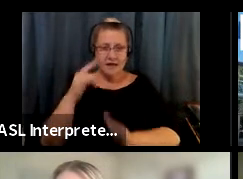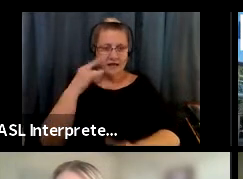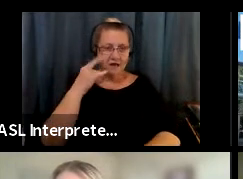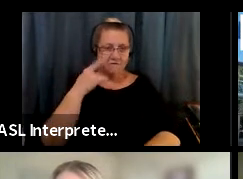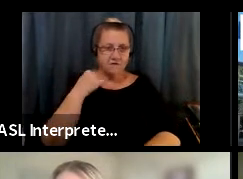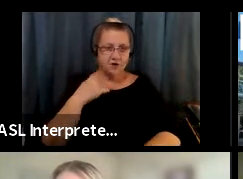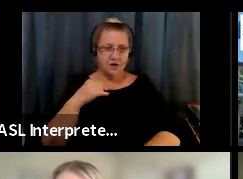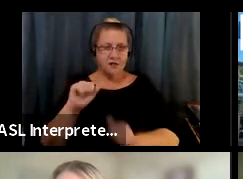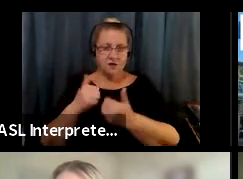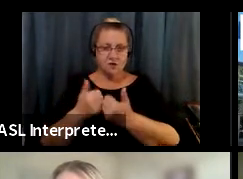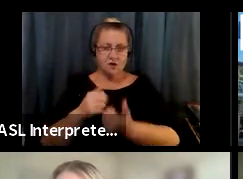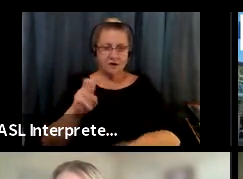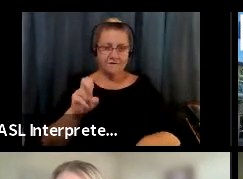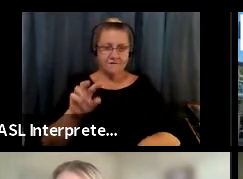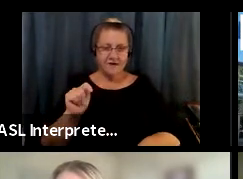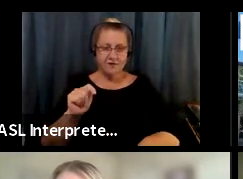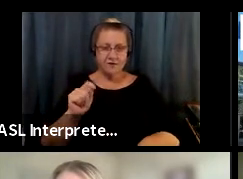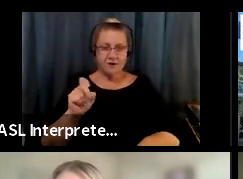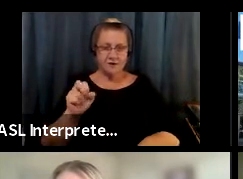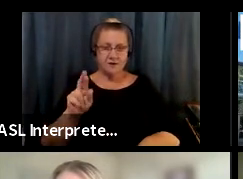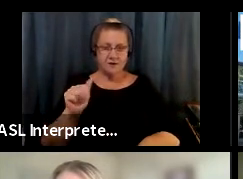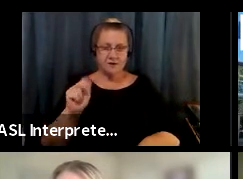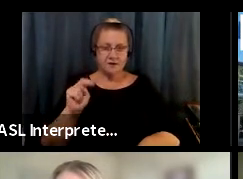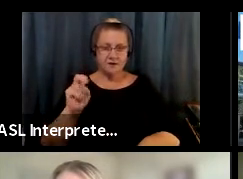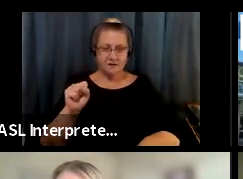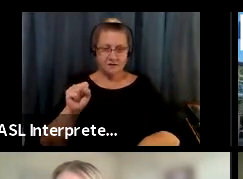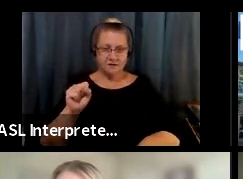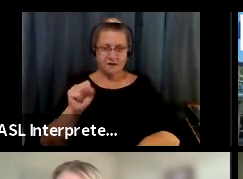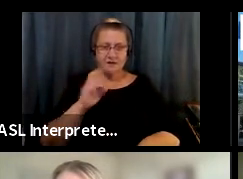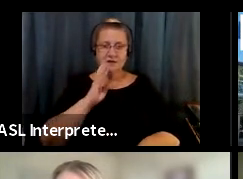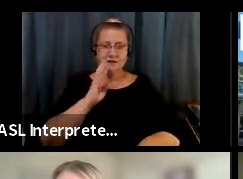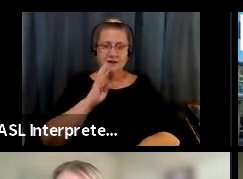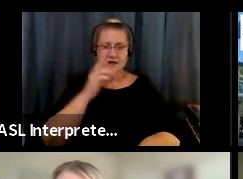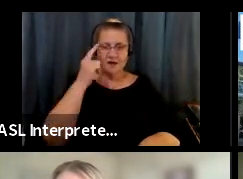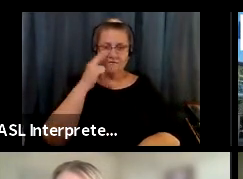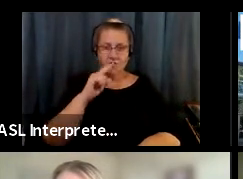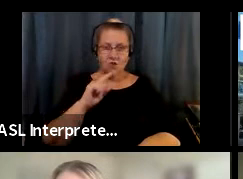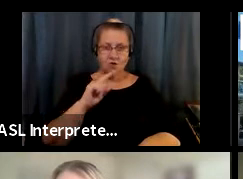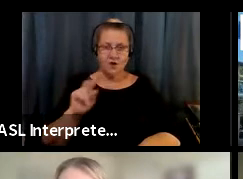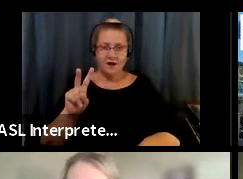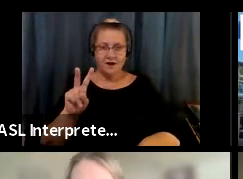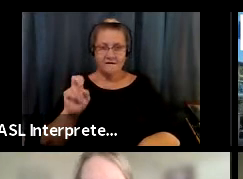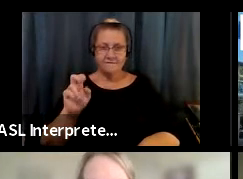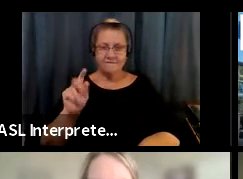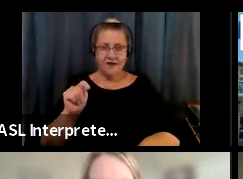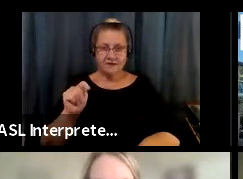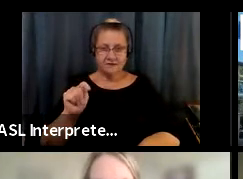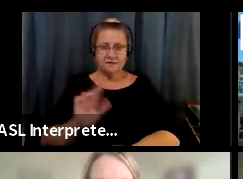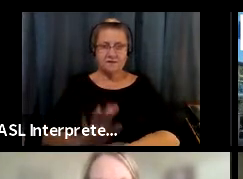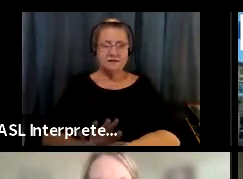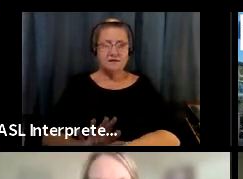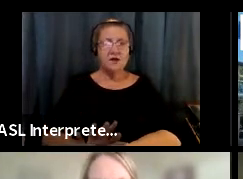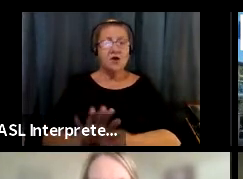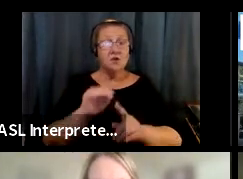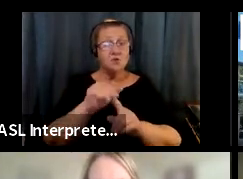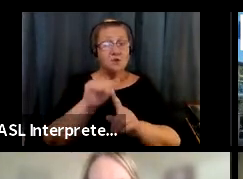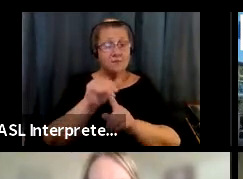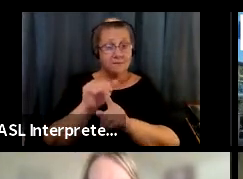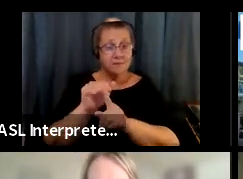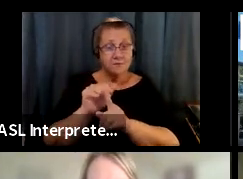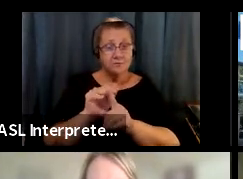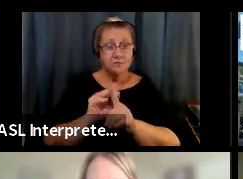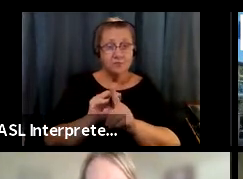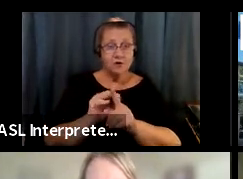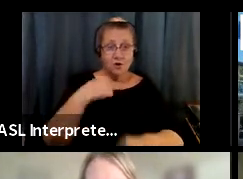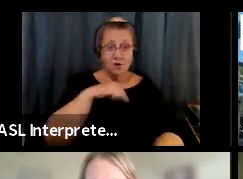of Veteran Services Agencies, speaking on behalf of the veteran sector. And I just want to remind all the members that are speaking,